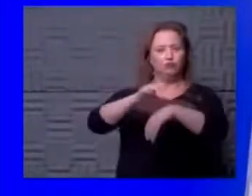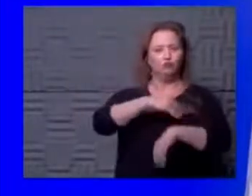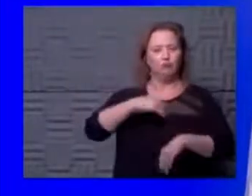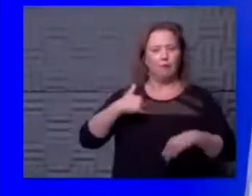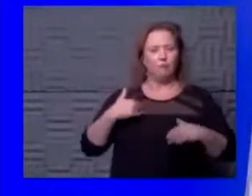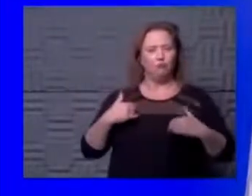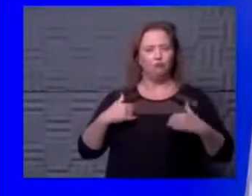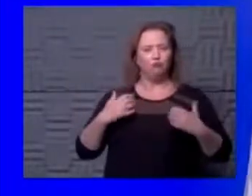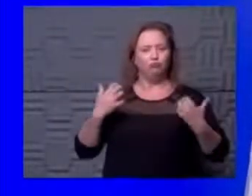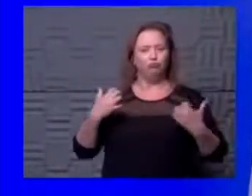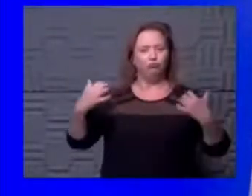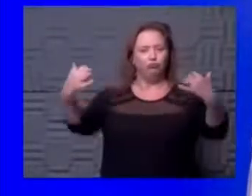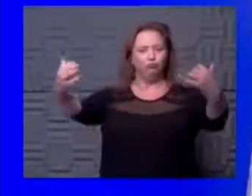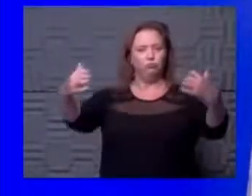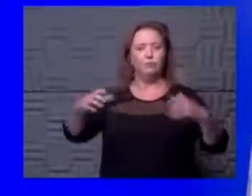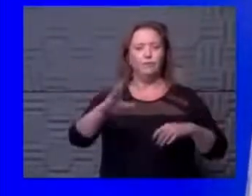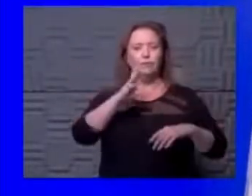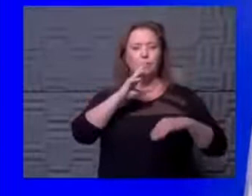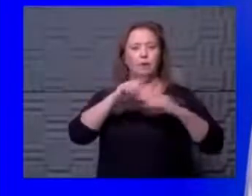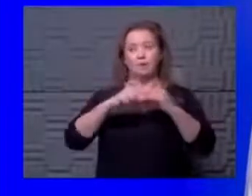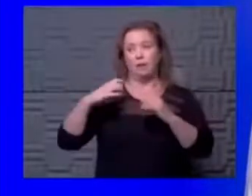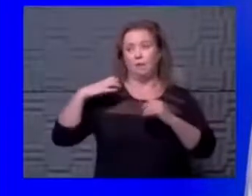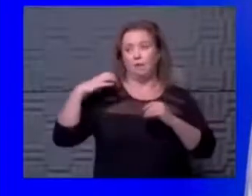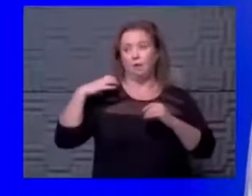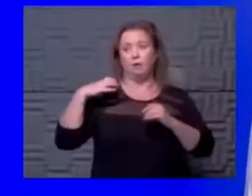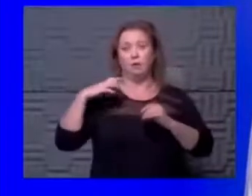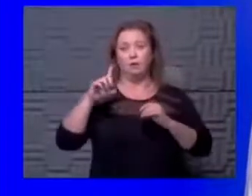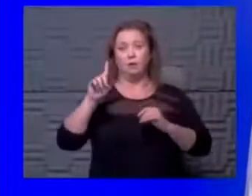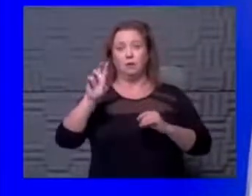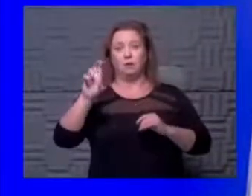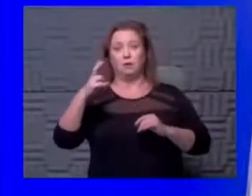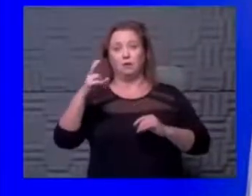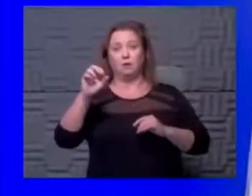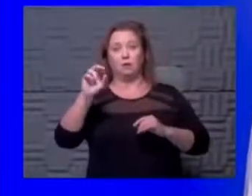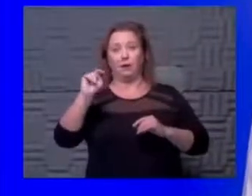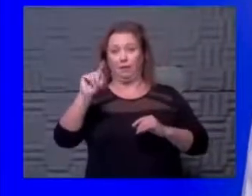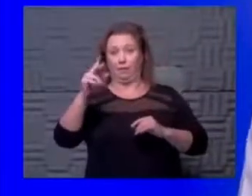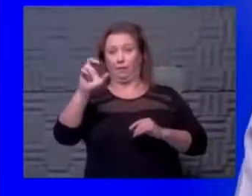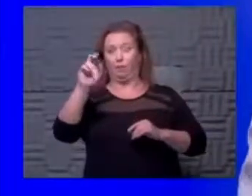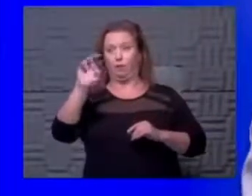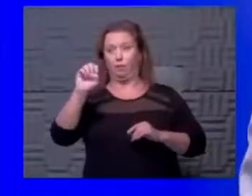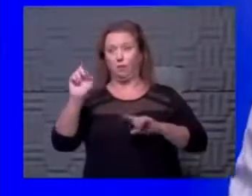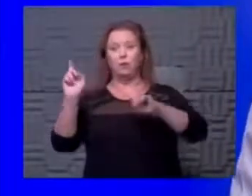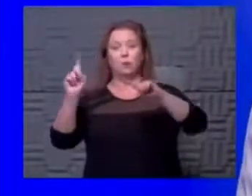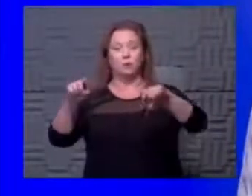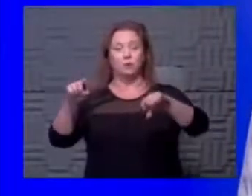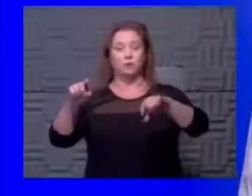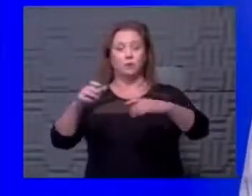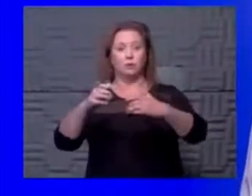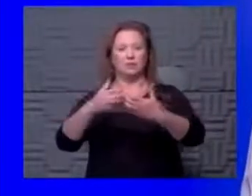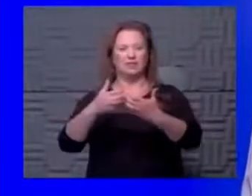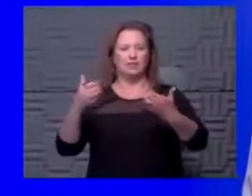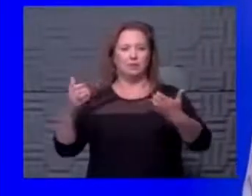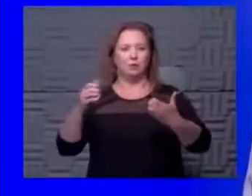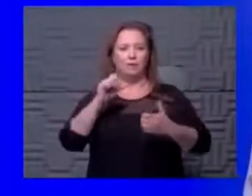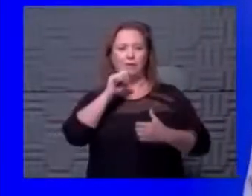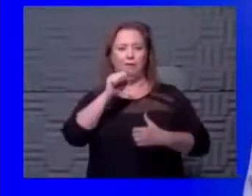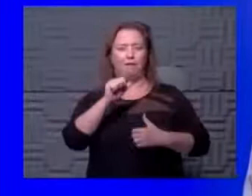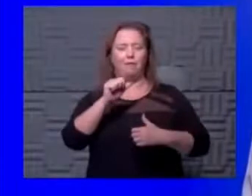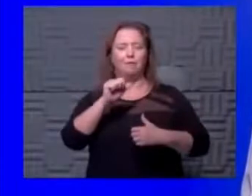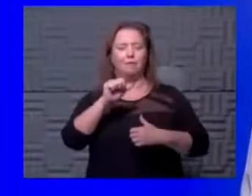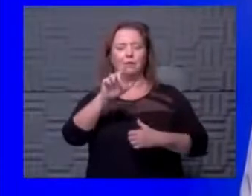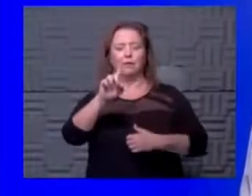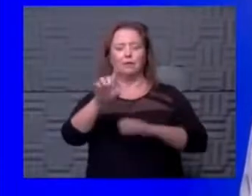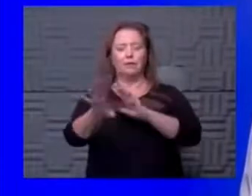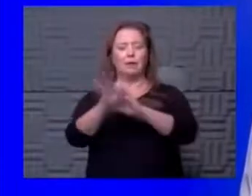I know in talking with my boss, Dr. Hinthorn, who frequently attends a separate non-denominational church as